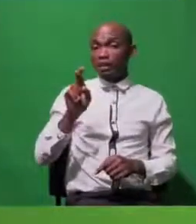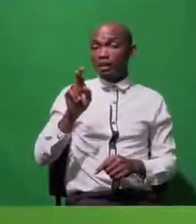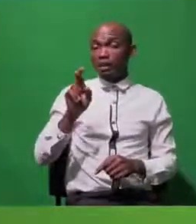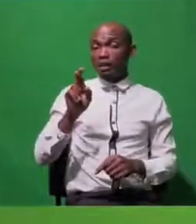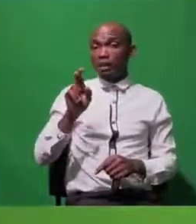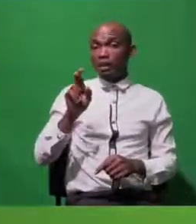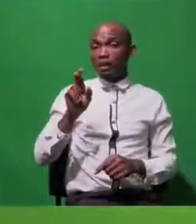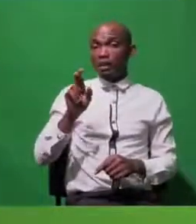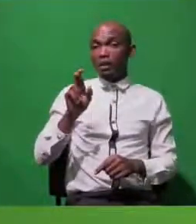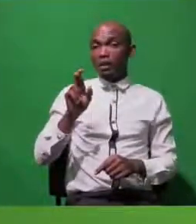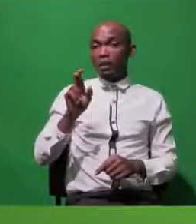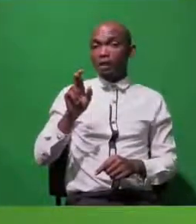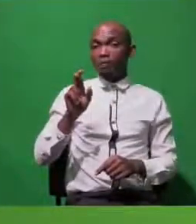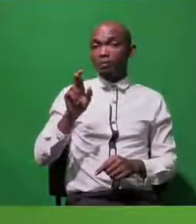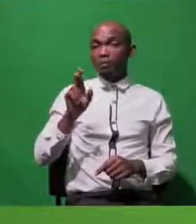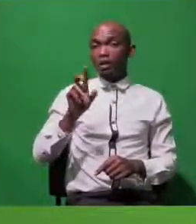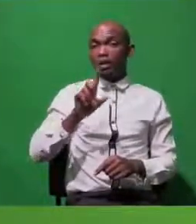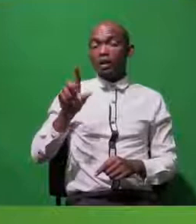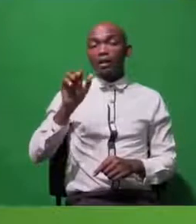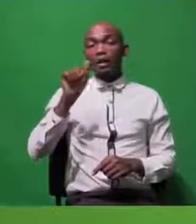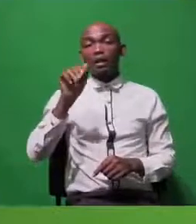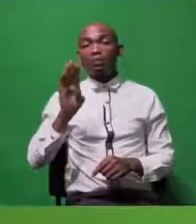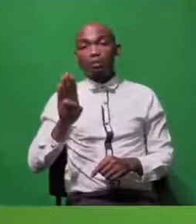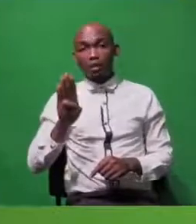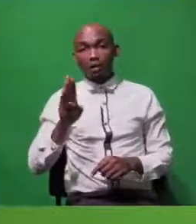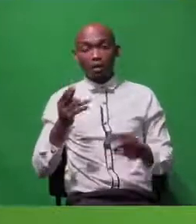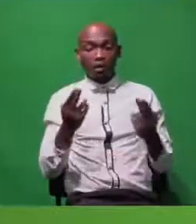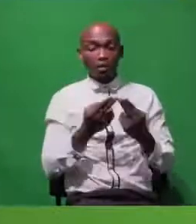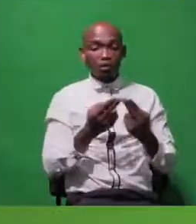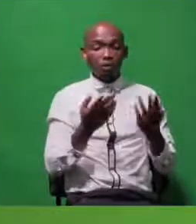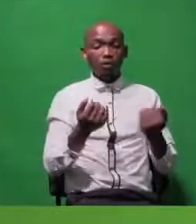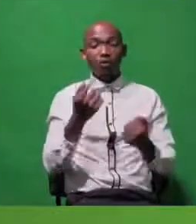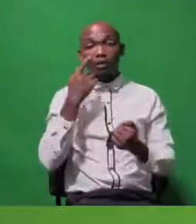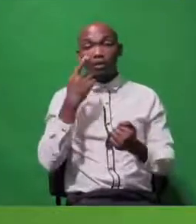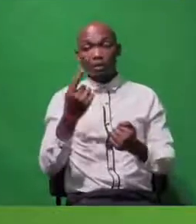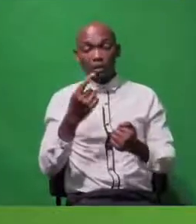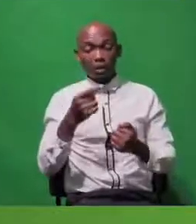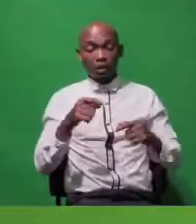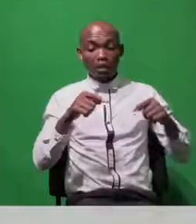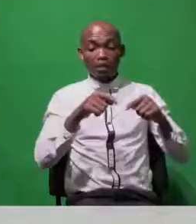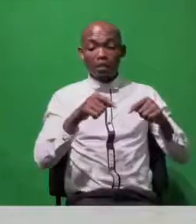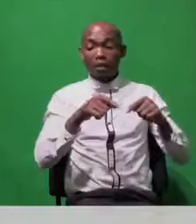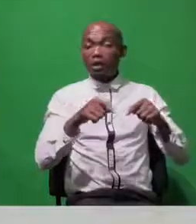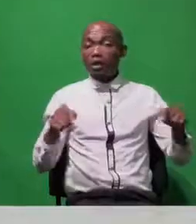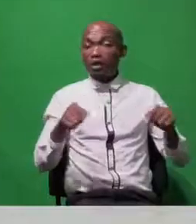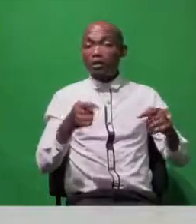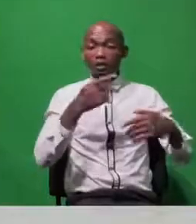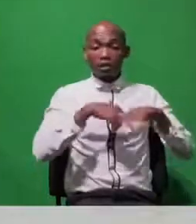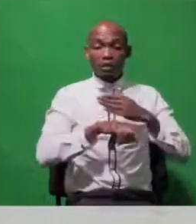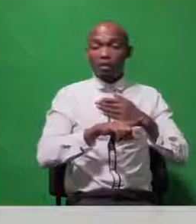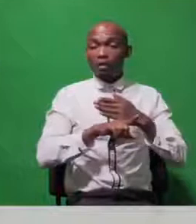mirror, something like this. And you can check the lines, in the position of the